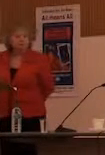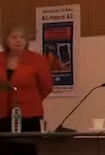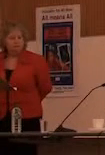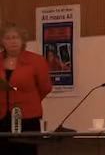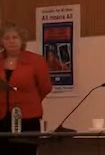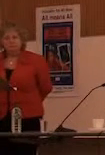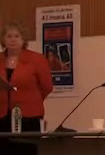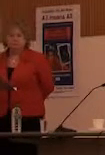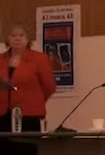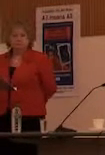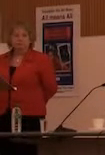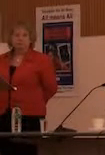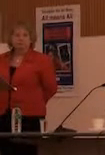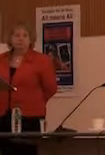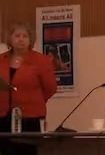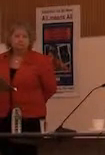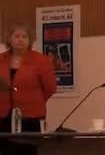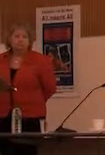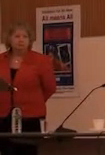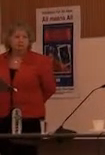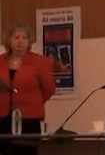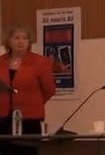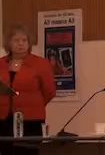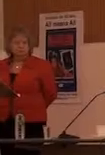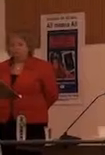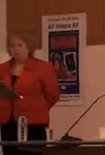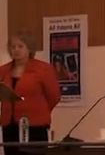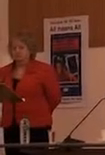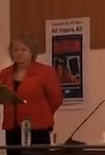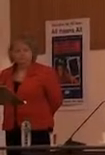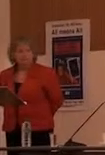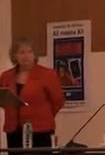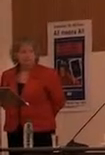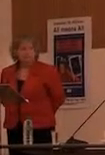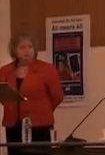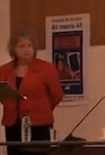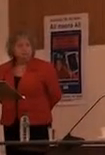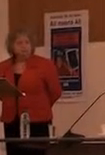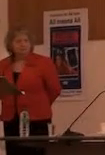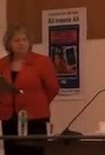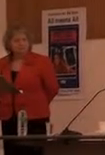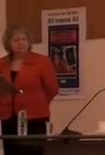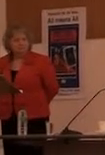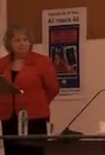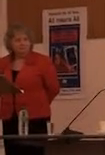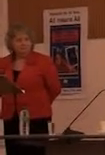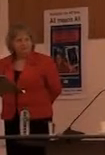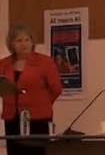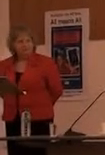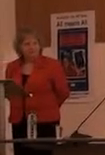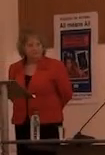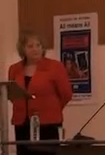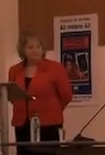initiating this really powerful sense and a wonderful, I love the title,